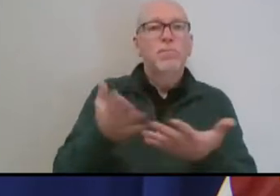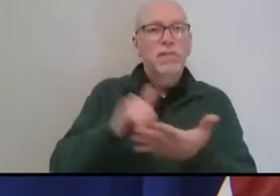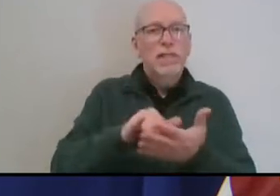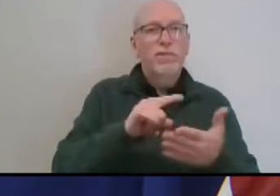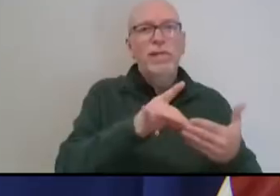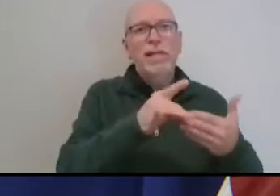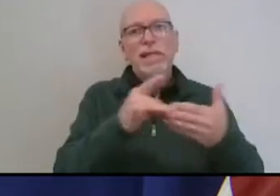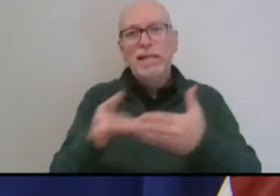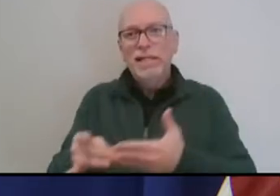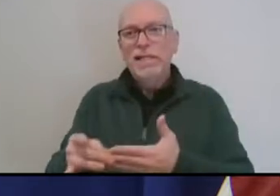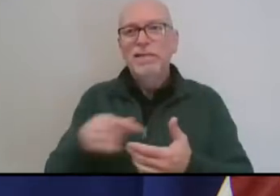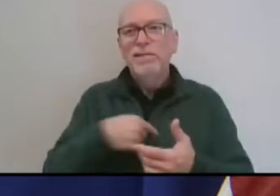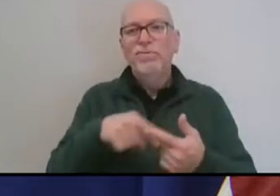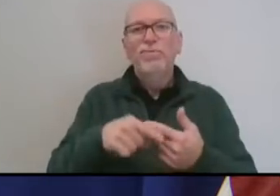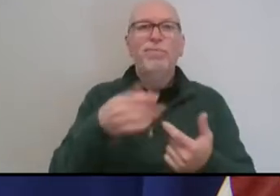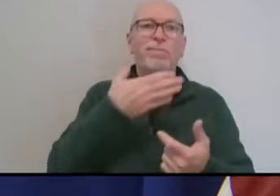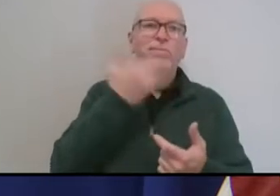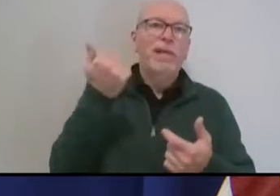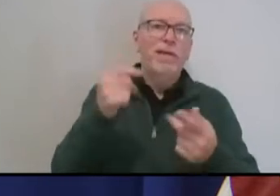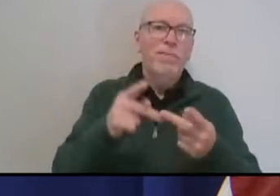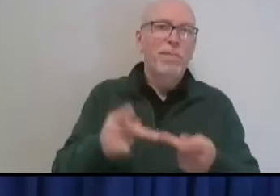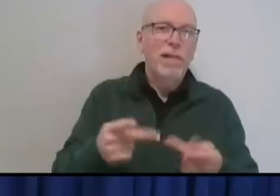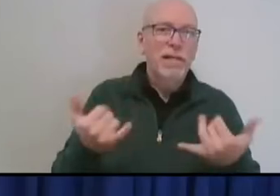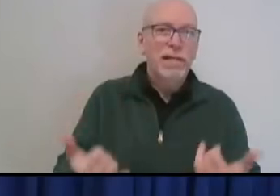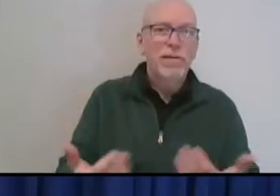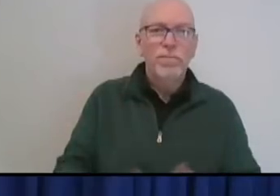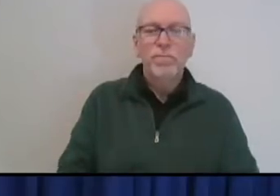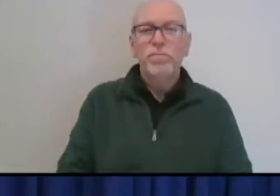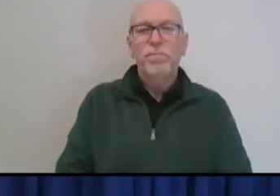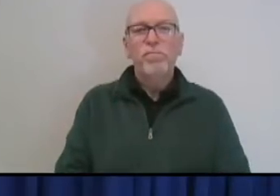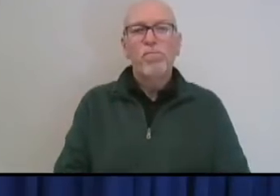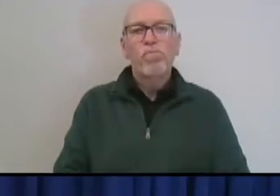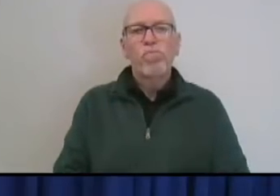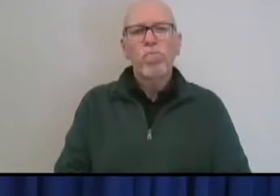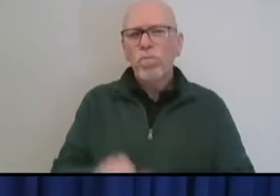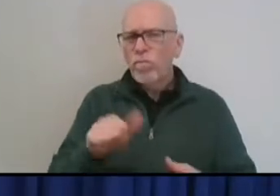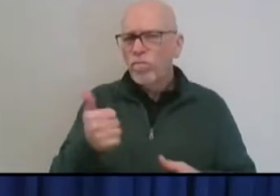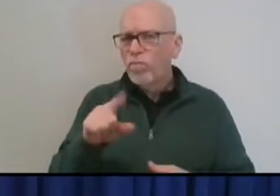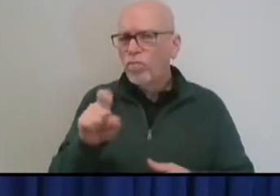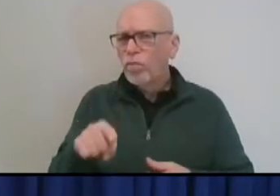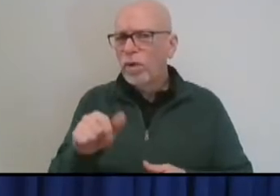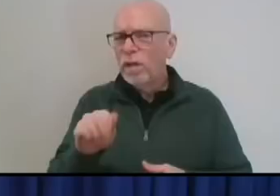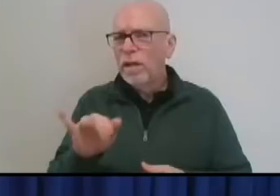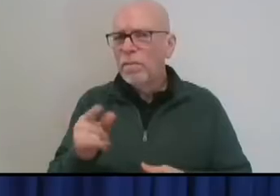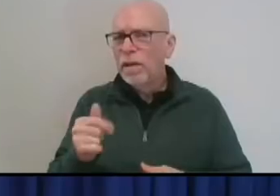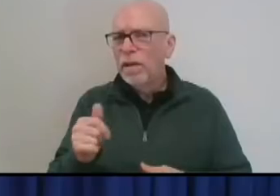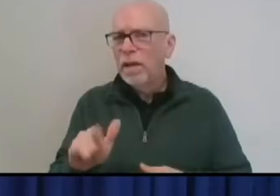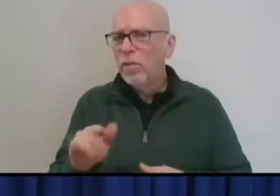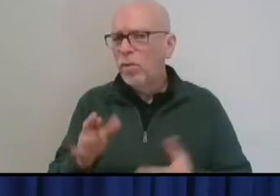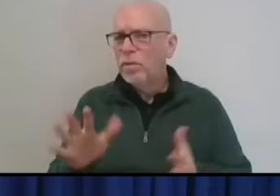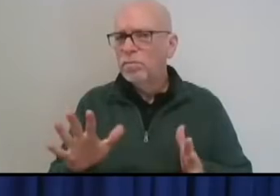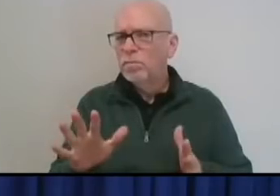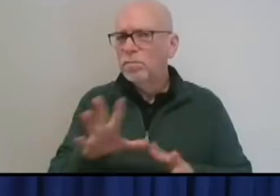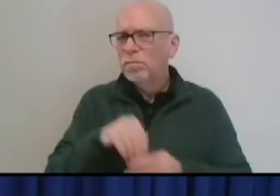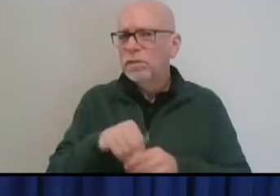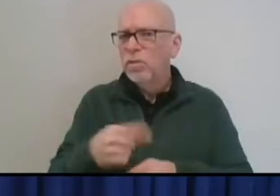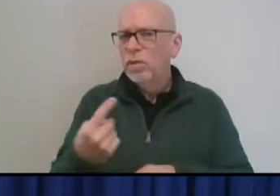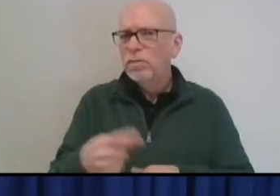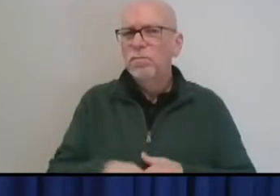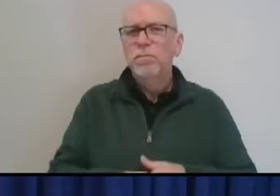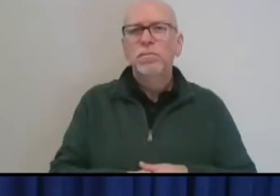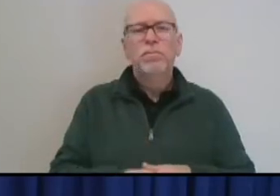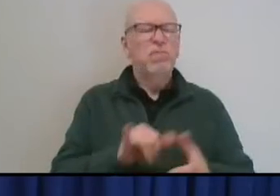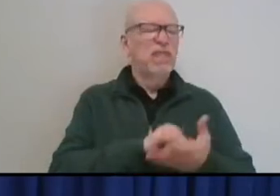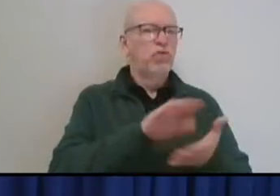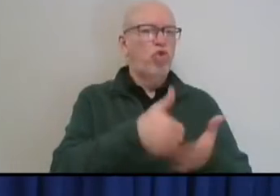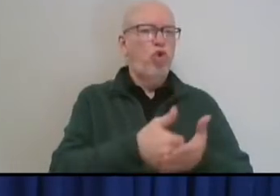this better place right where we sit today. You had a second question, Abigail? Or was that all wrapped up into one? That was